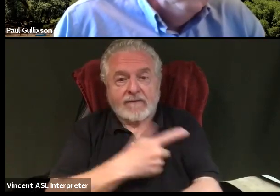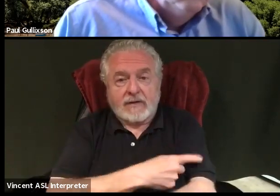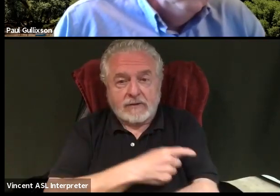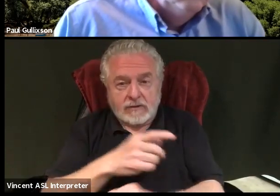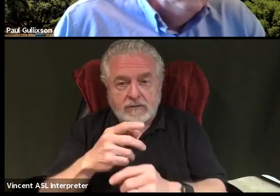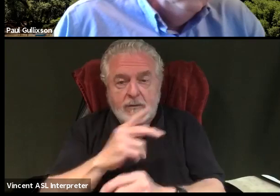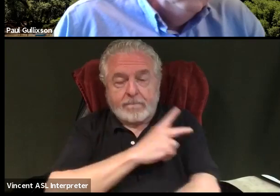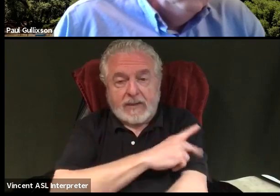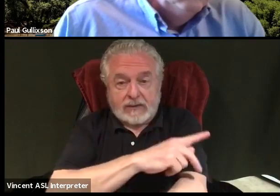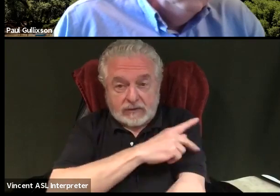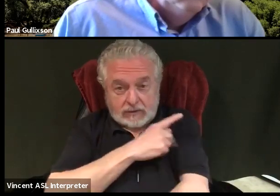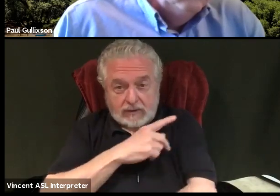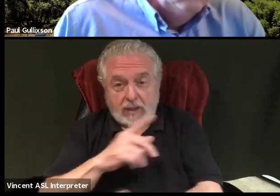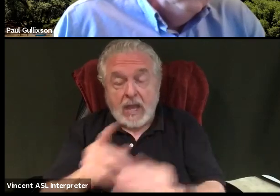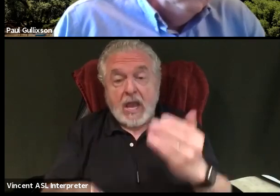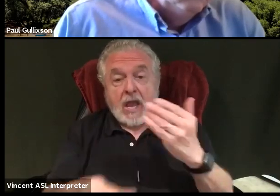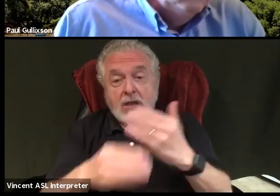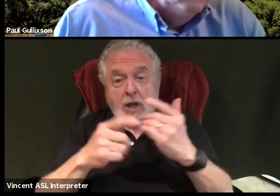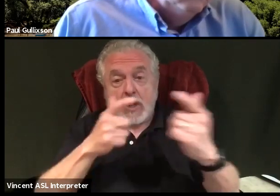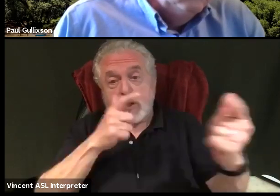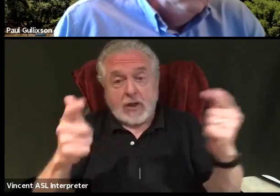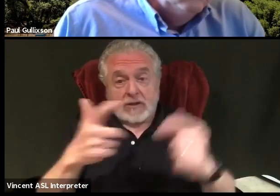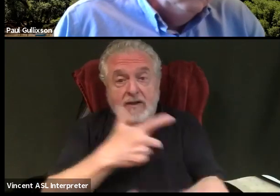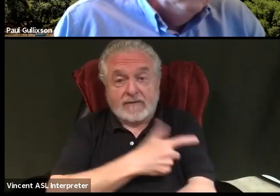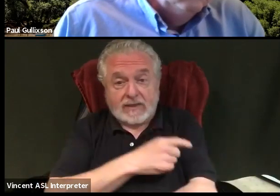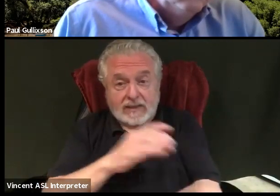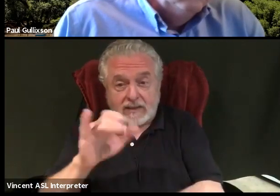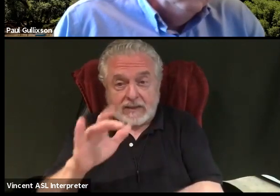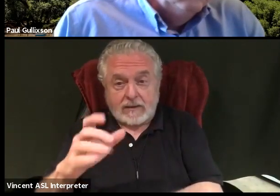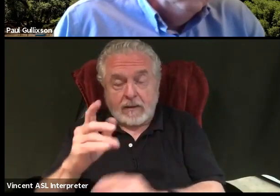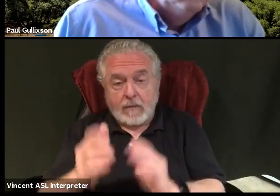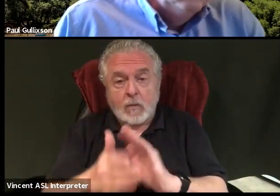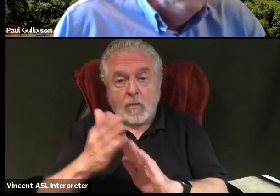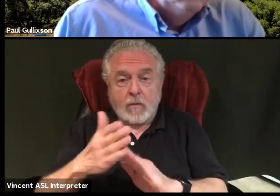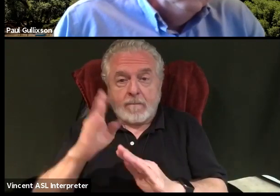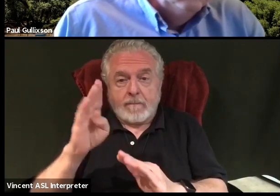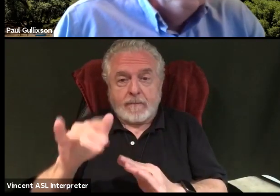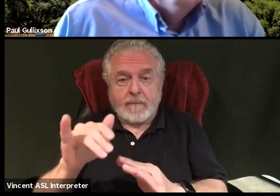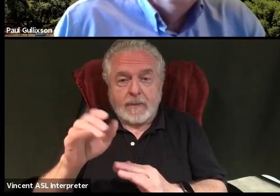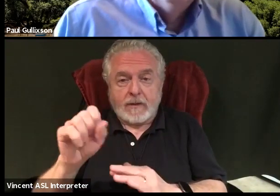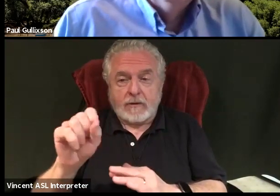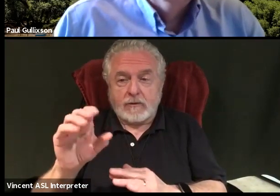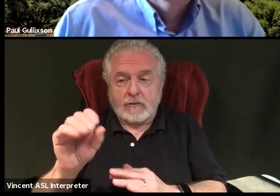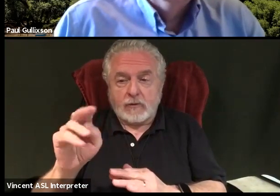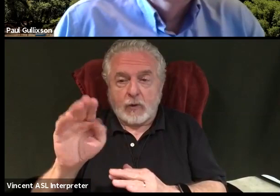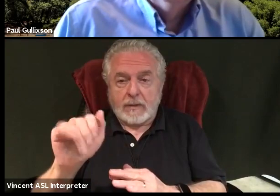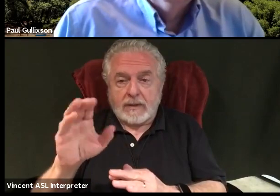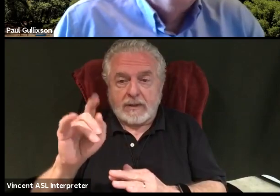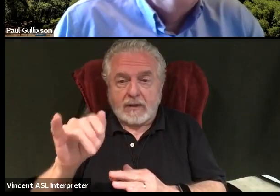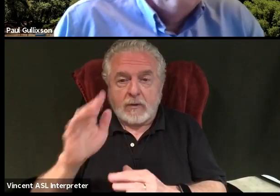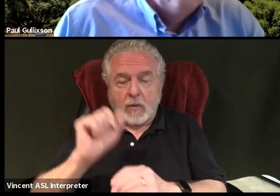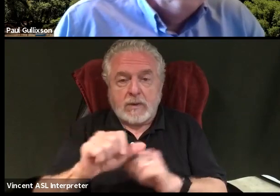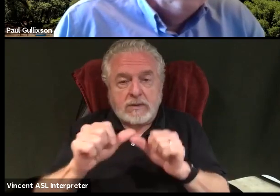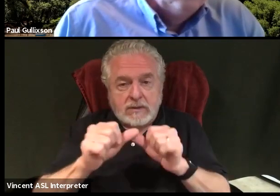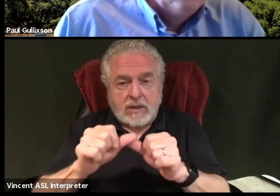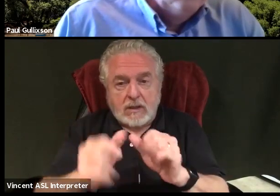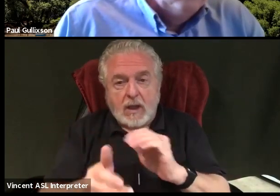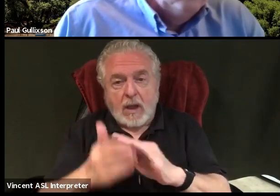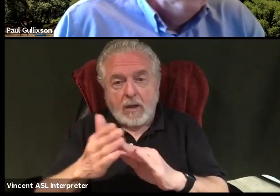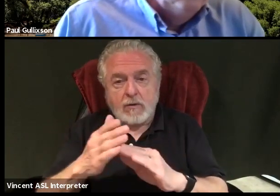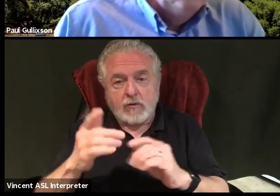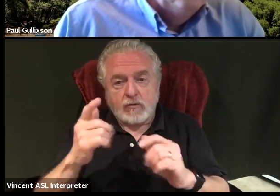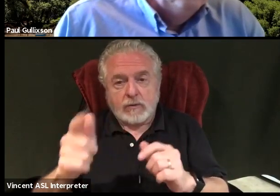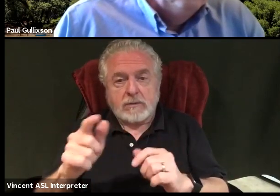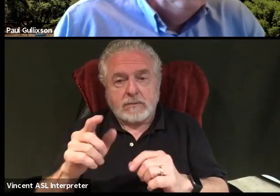their patients. In addition, the large vaccination clinic run by Sonoma County Medical Association will continue to operate at